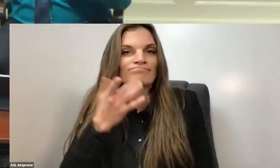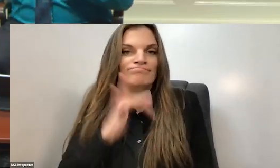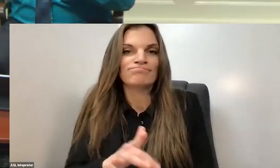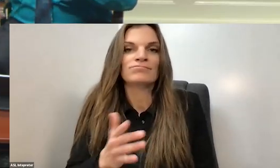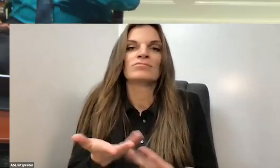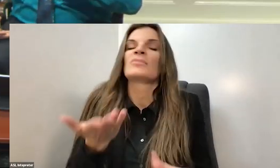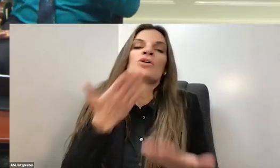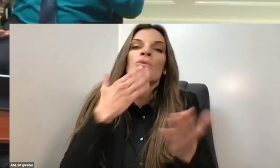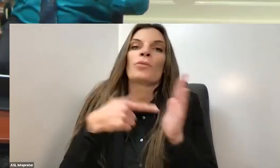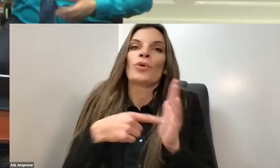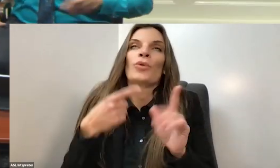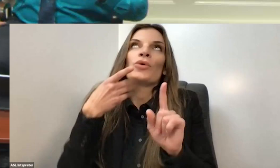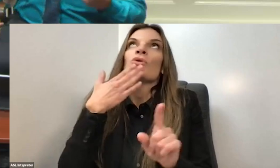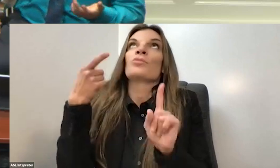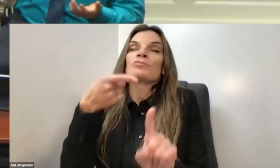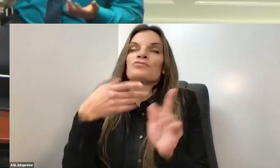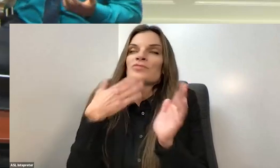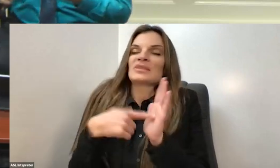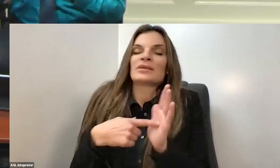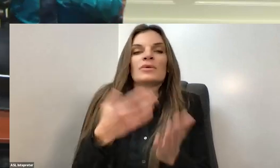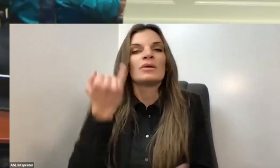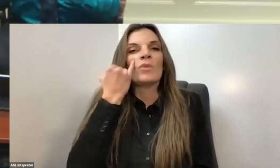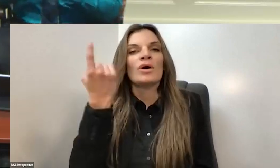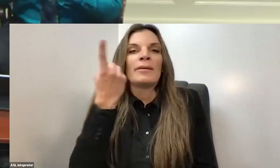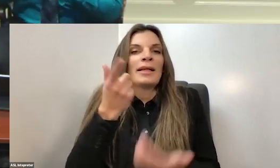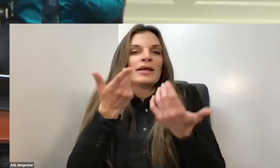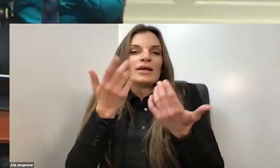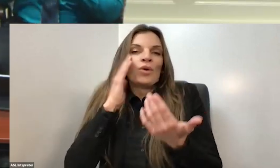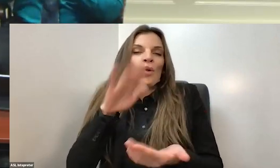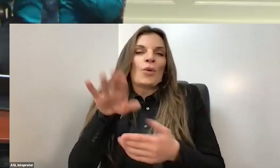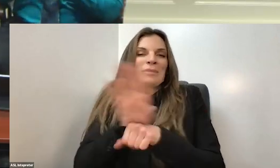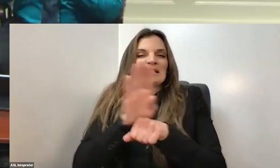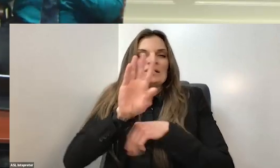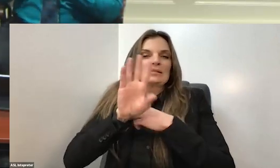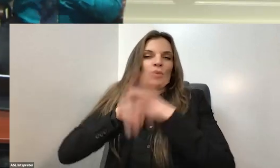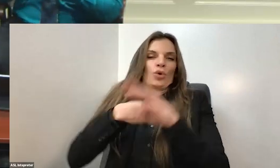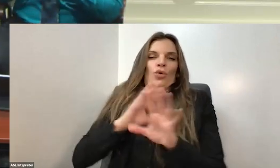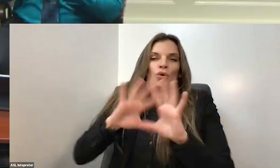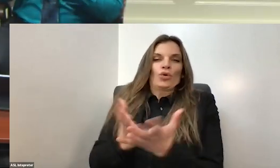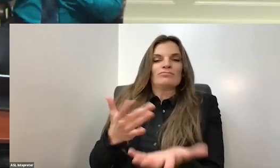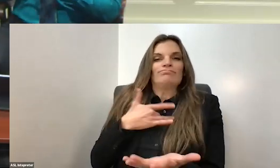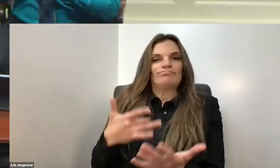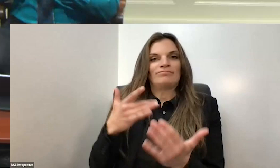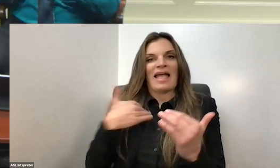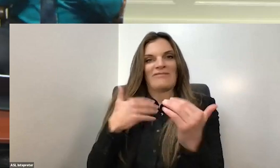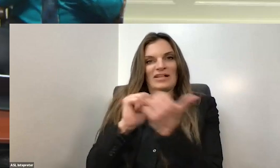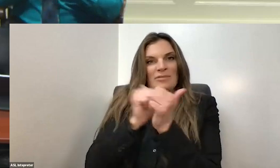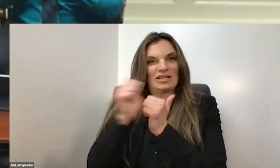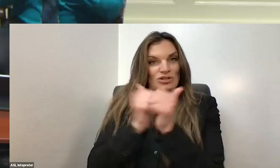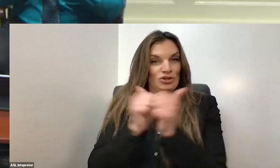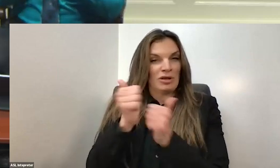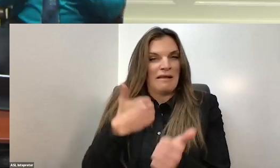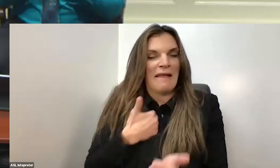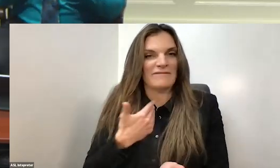competitor in the corporate world or a peer institution, like nobody really hides accessibility knowledge or expertise, right?